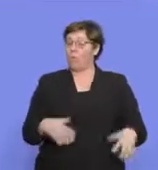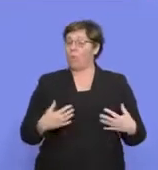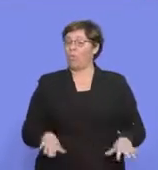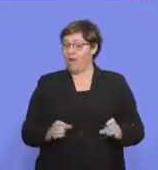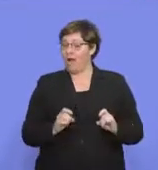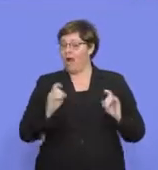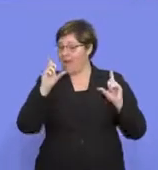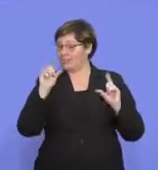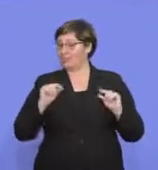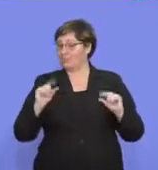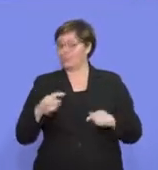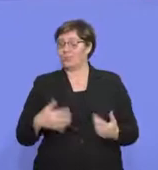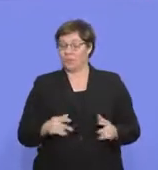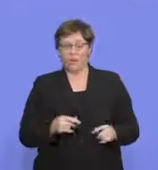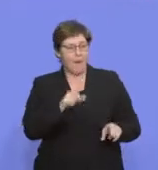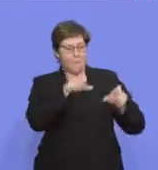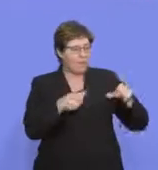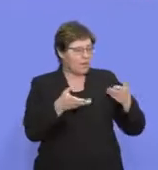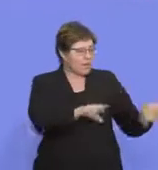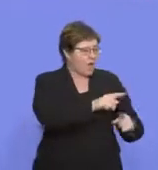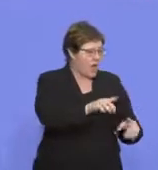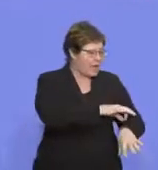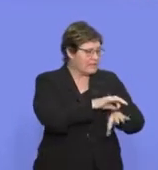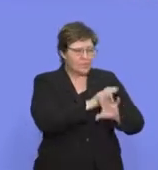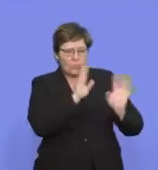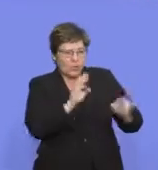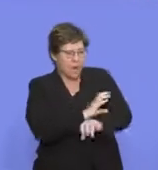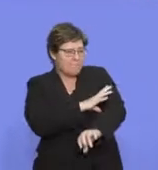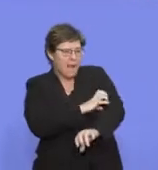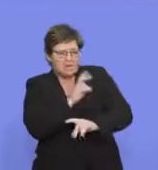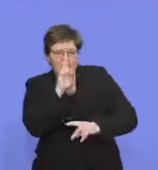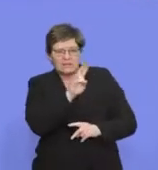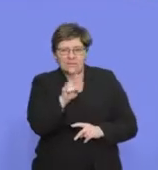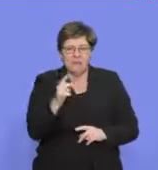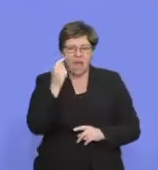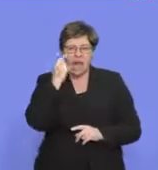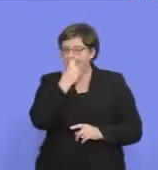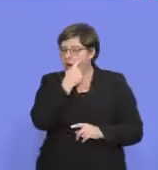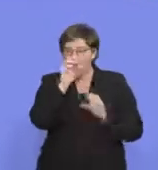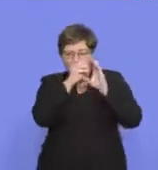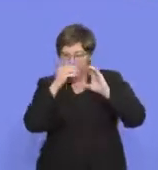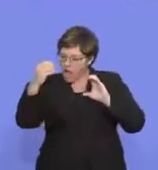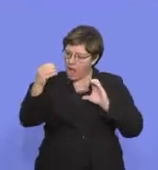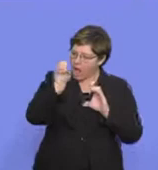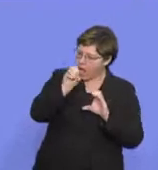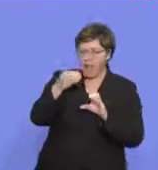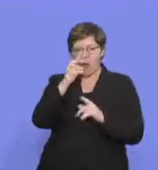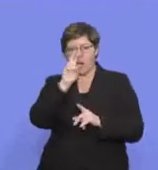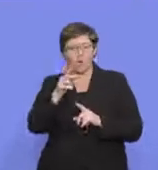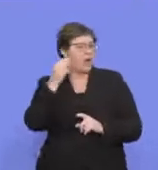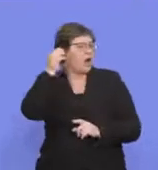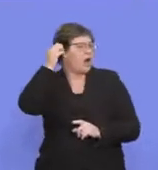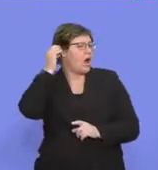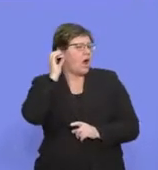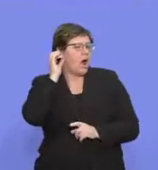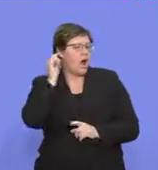great. All these dead people without skin, you could see the muscles, you can see what an eyeball looks like, you could see the ear bones, the